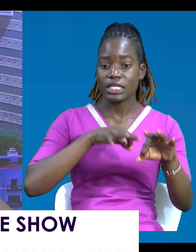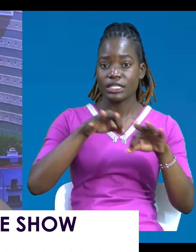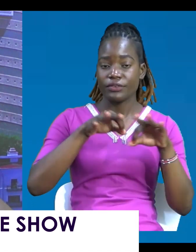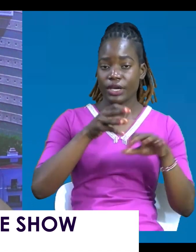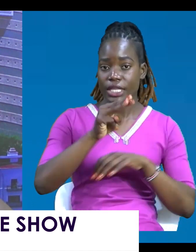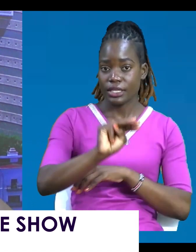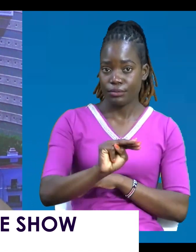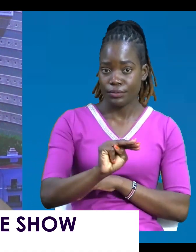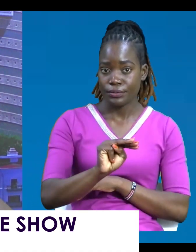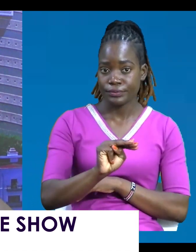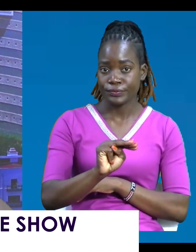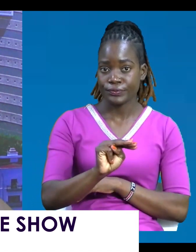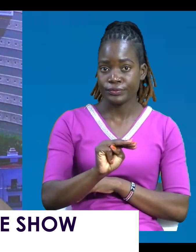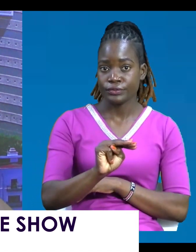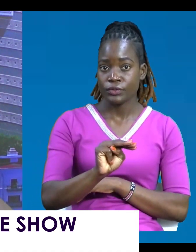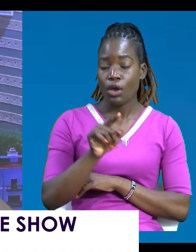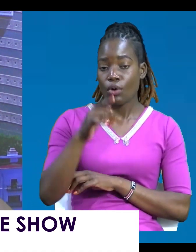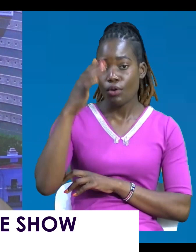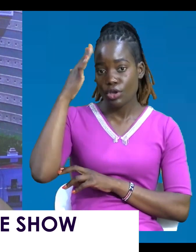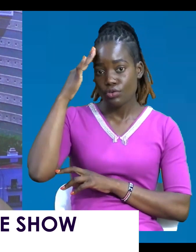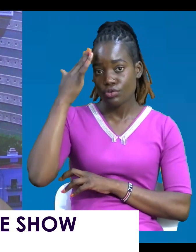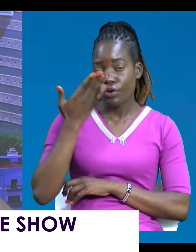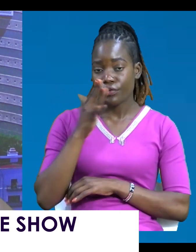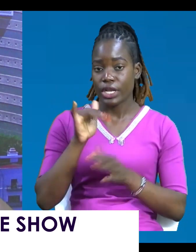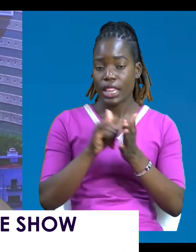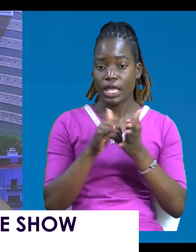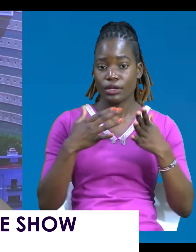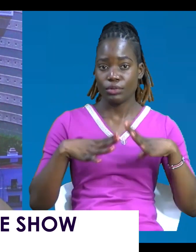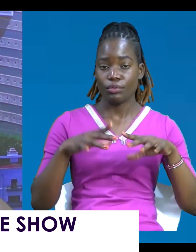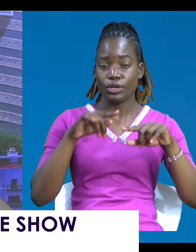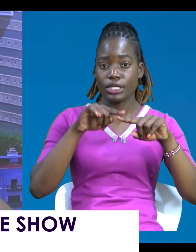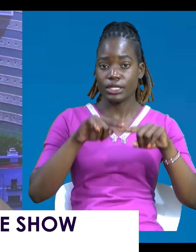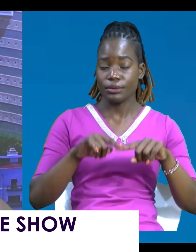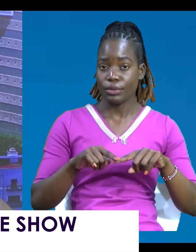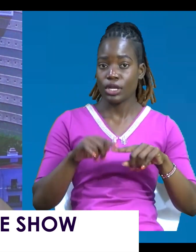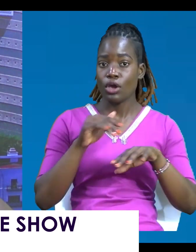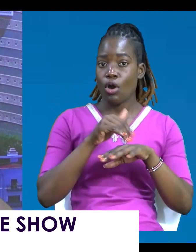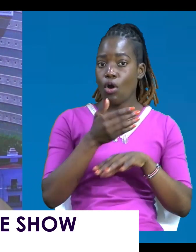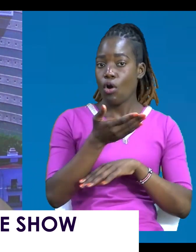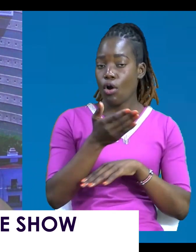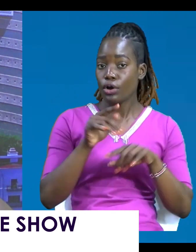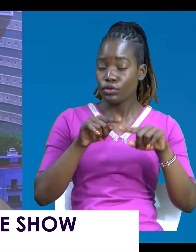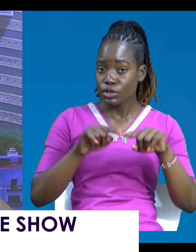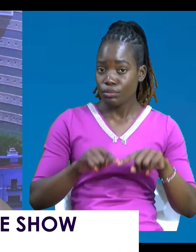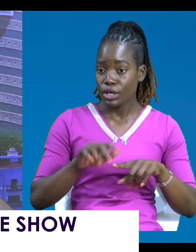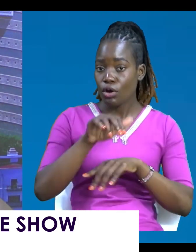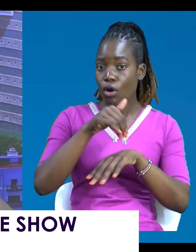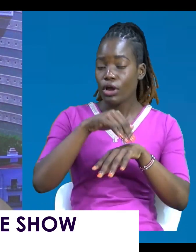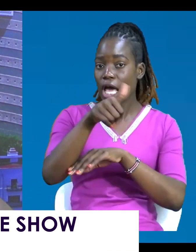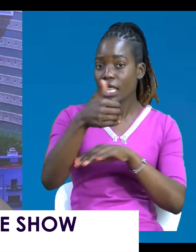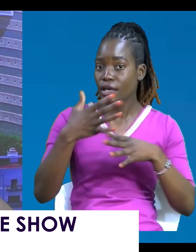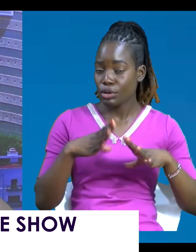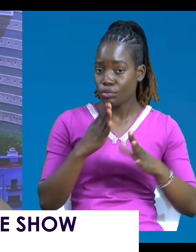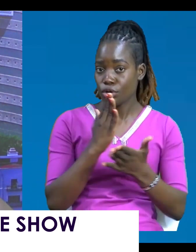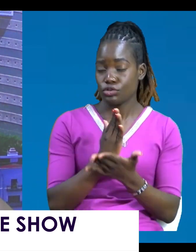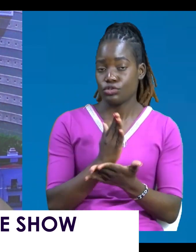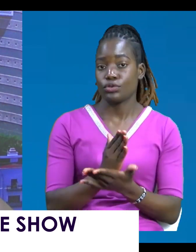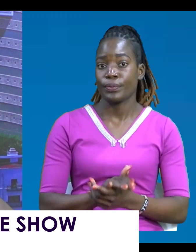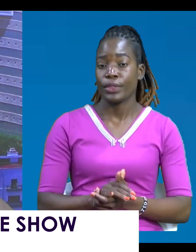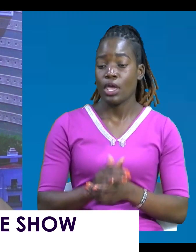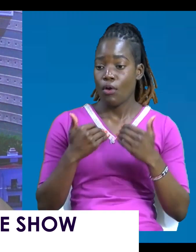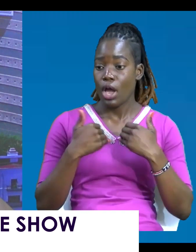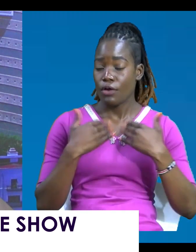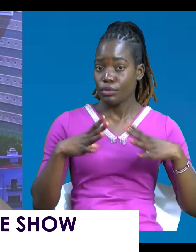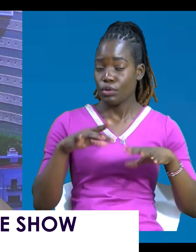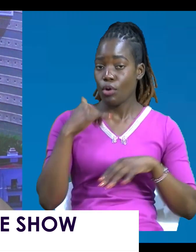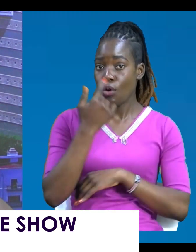them. Did you know that there are people you depend on? Yeah. Truth be told, there are